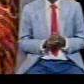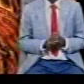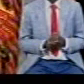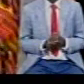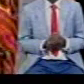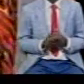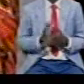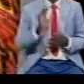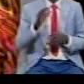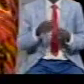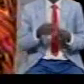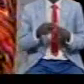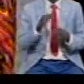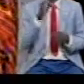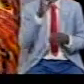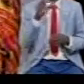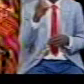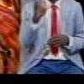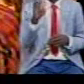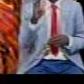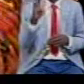My name is Deborah Momo.